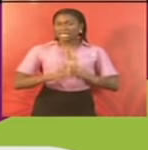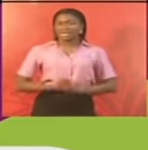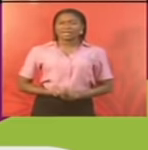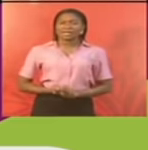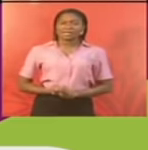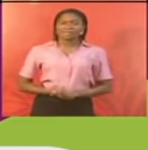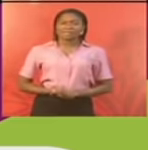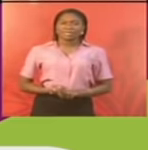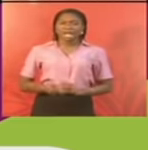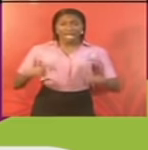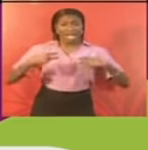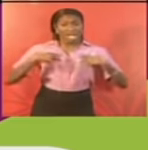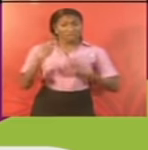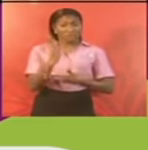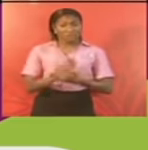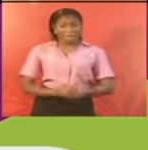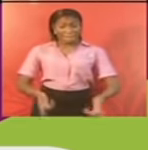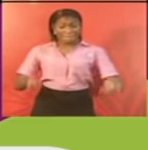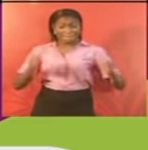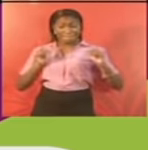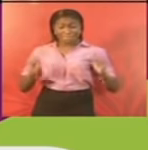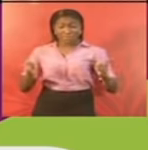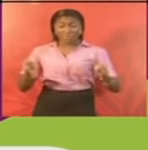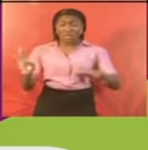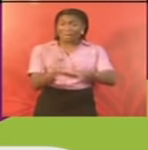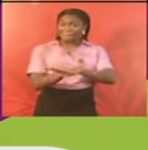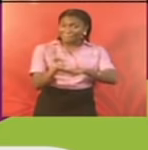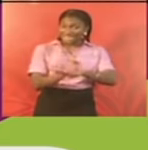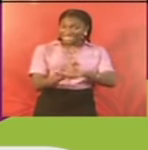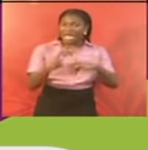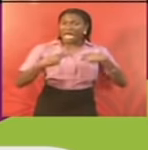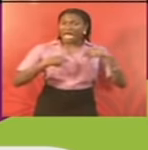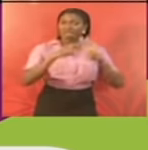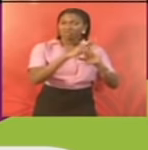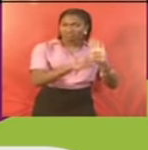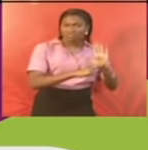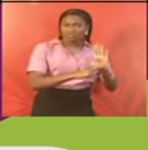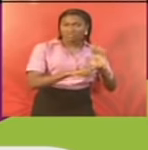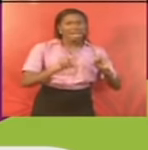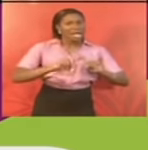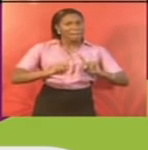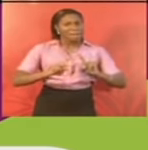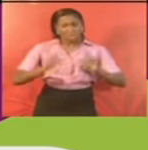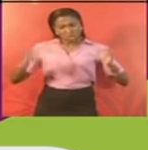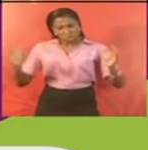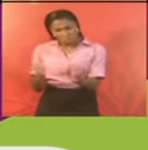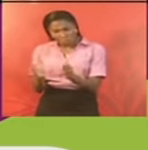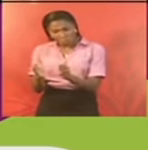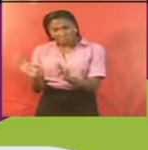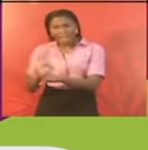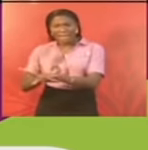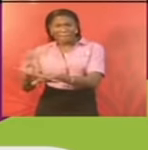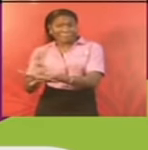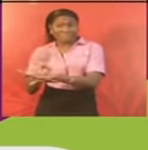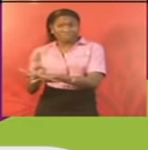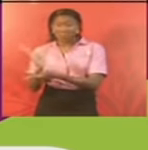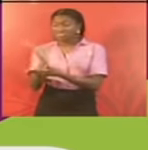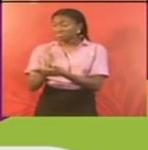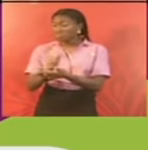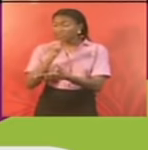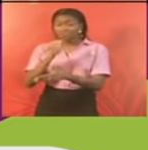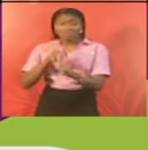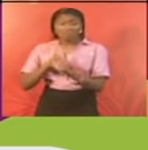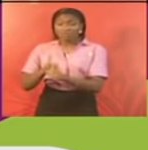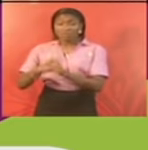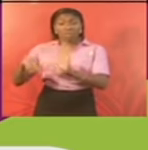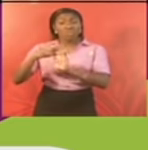bigger businesses certainly have established certain things. For the small retailers, again, how do we keep check on them? And the temperature checkers